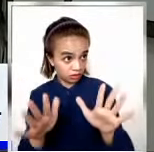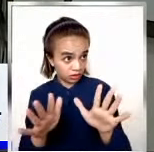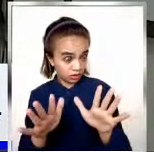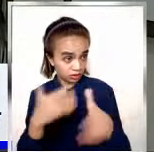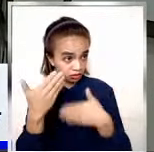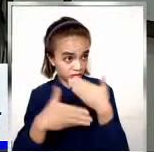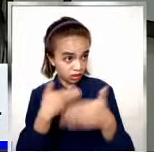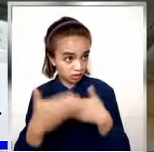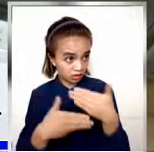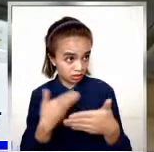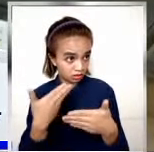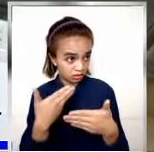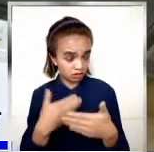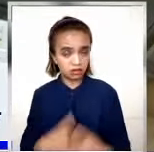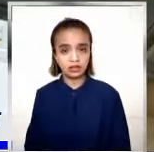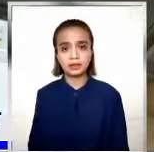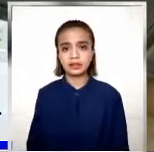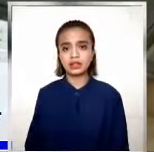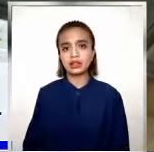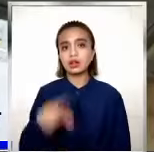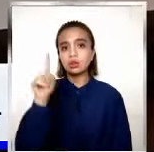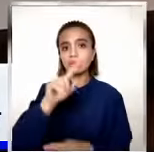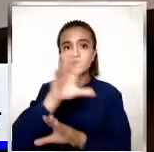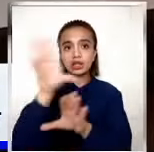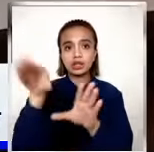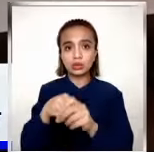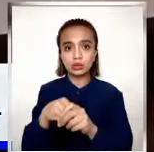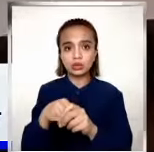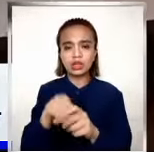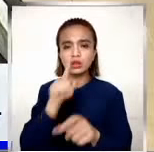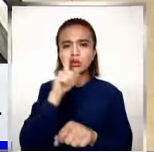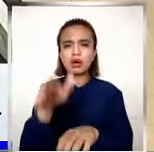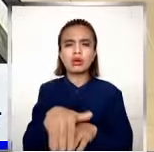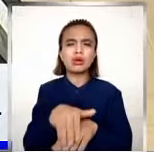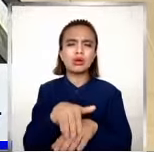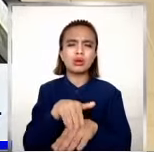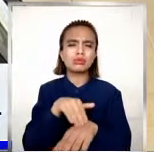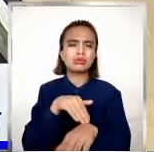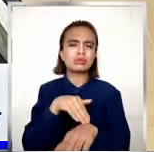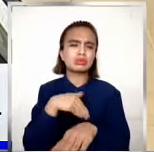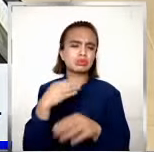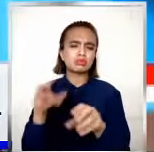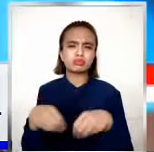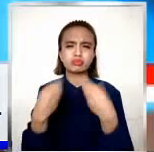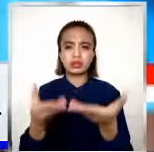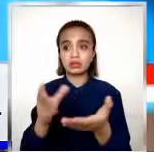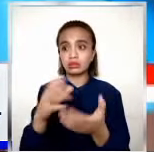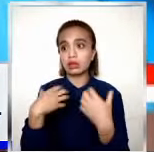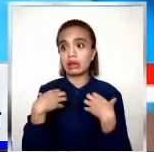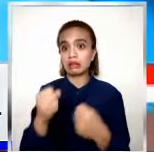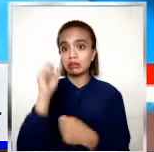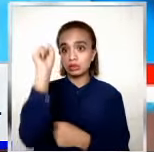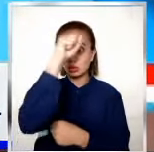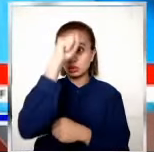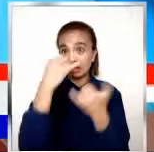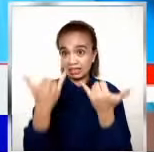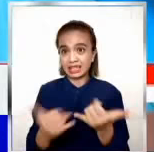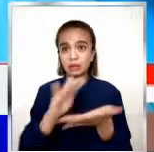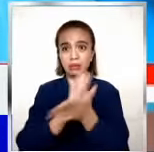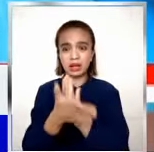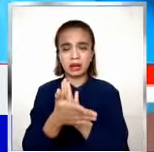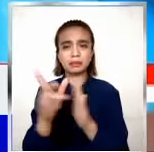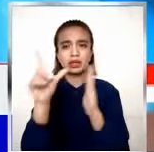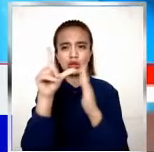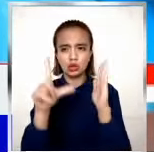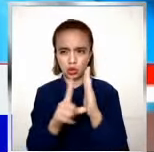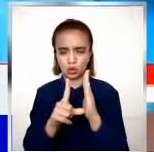kasama raw sa mga proyektong tinamaan ng mabagal na release ang medical scholarship na naisabatas ngayong taon. Baka pwedeng i-prioritize yung medical